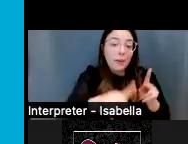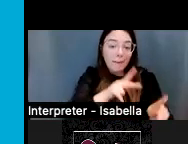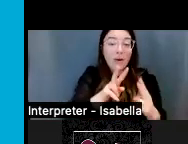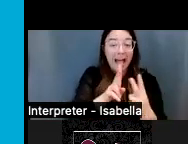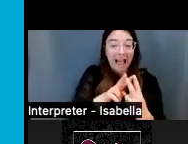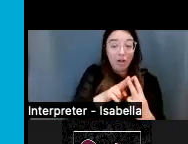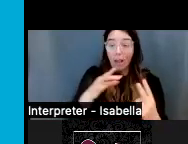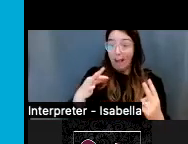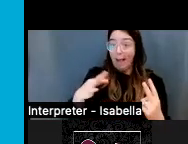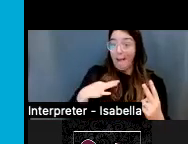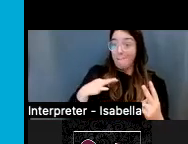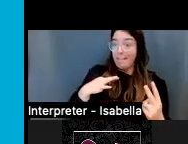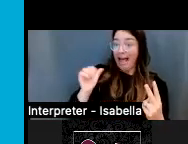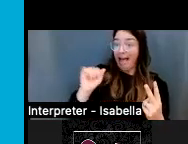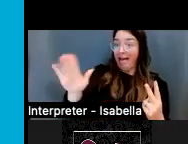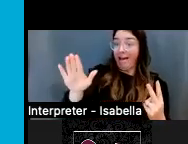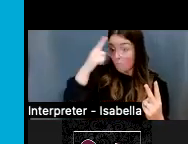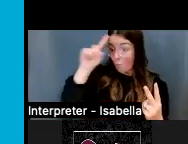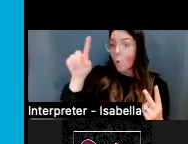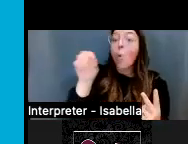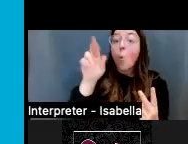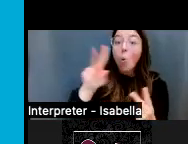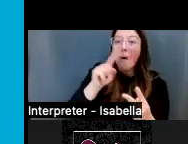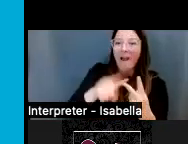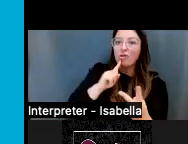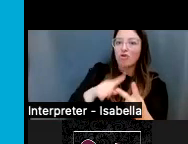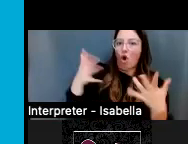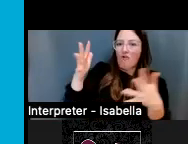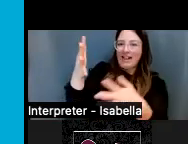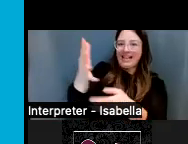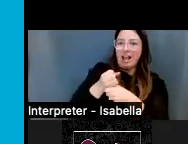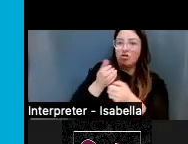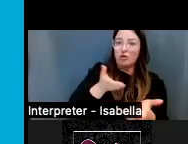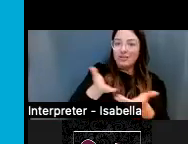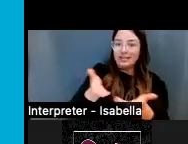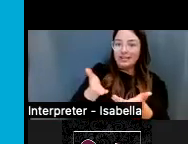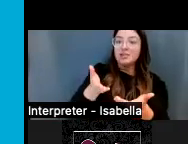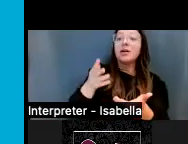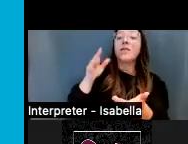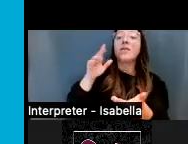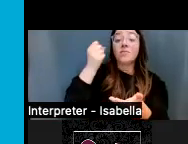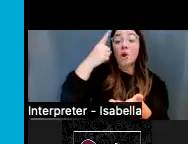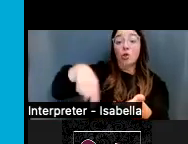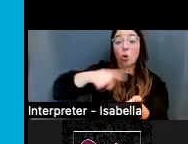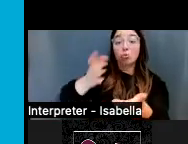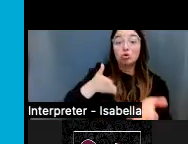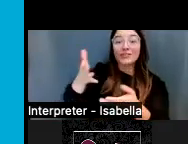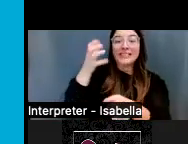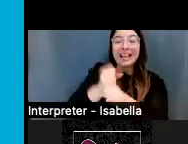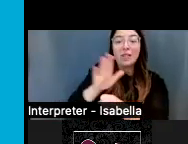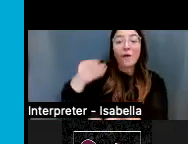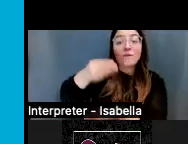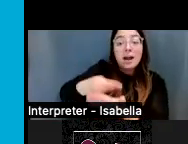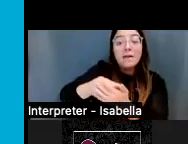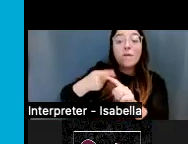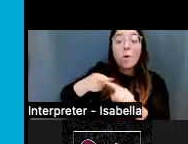actually receiving services that are funded through the Rehabilitation Act. And so what are those services? Well,